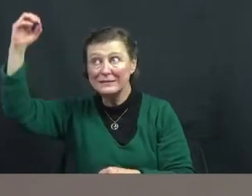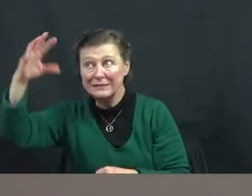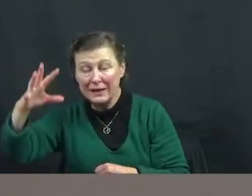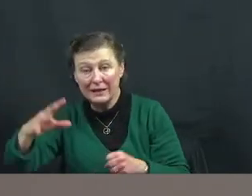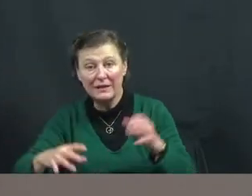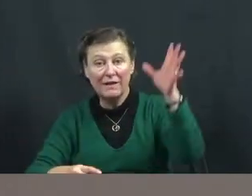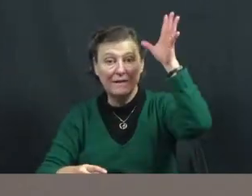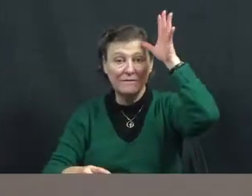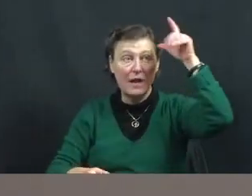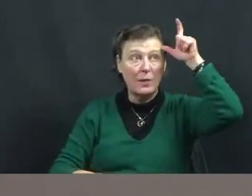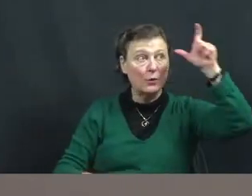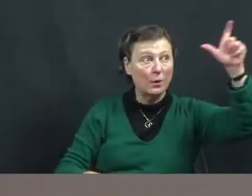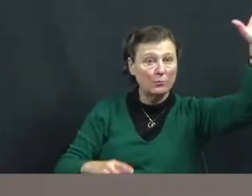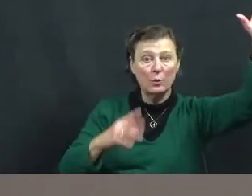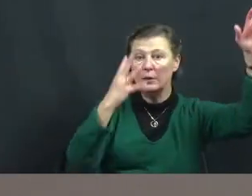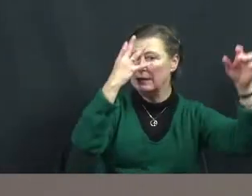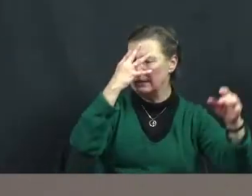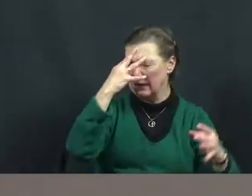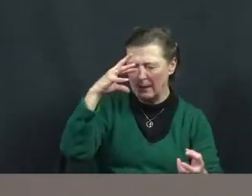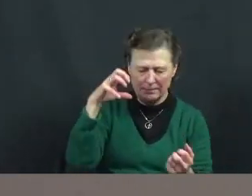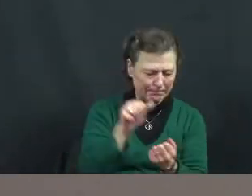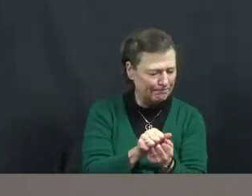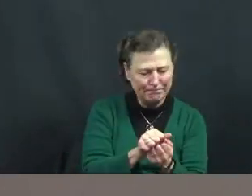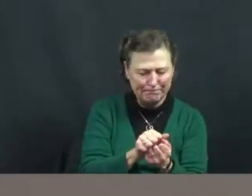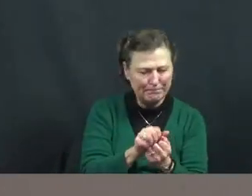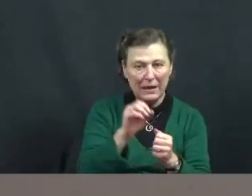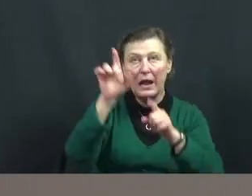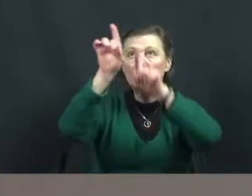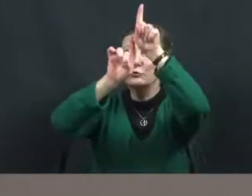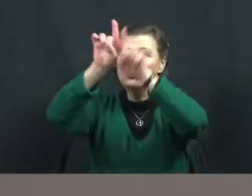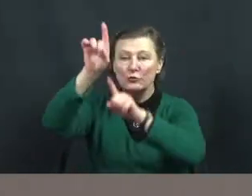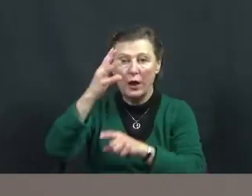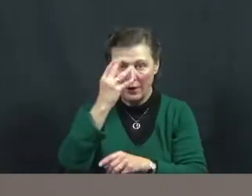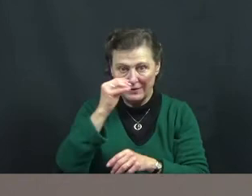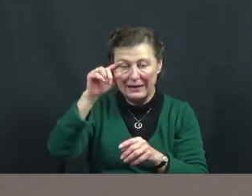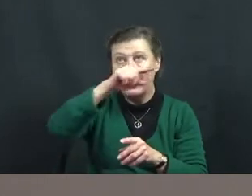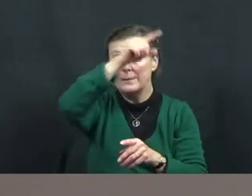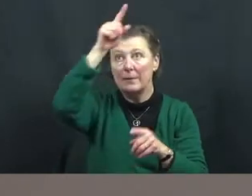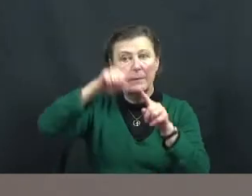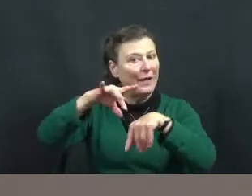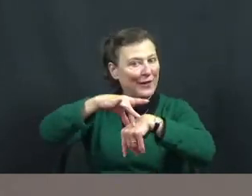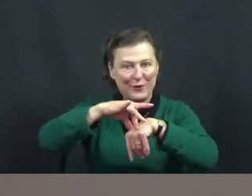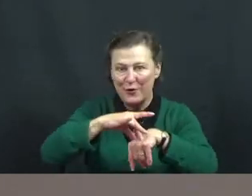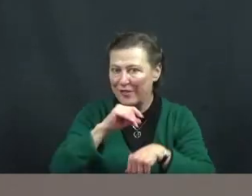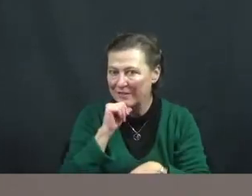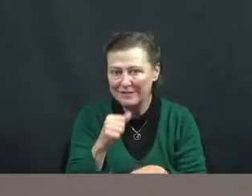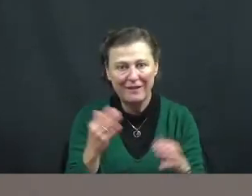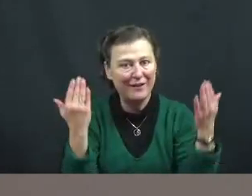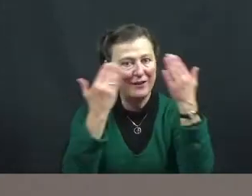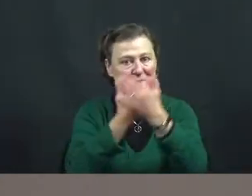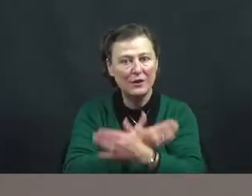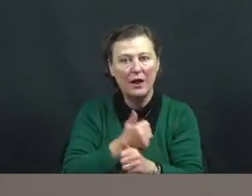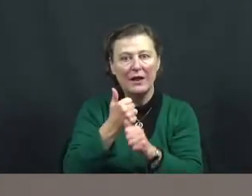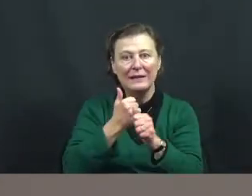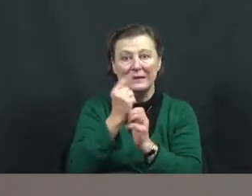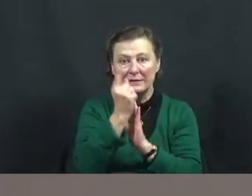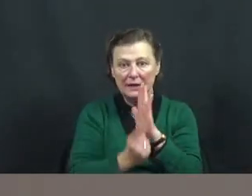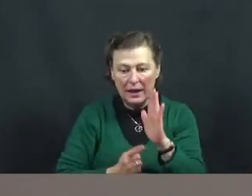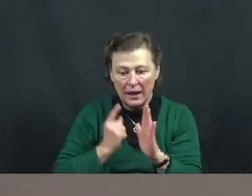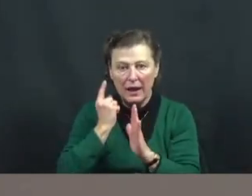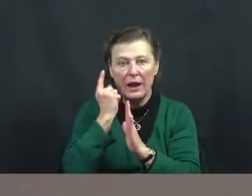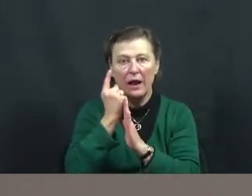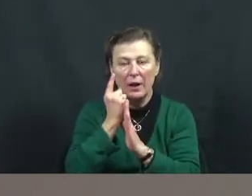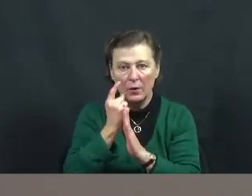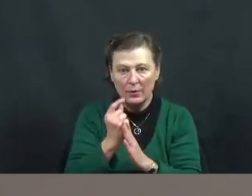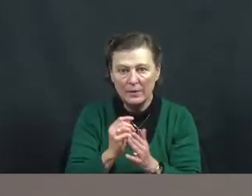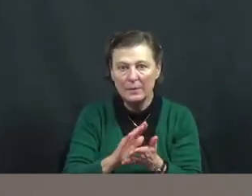slept soundly, and the stars swept in their courses. But the earth was not dark. With each passing hour, it